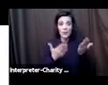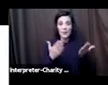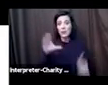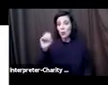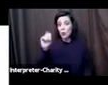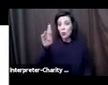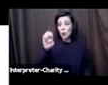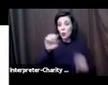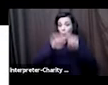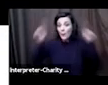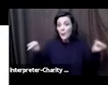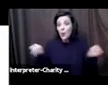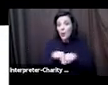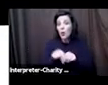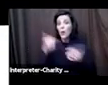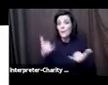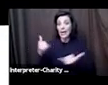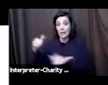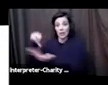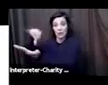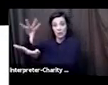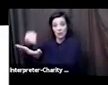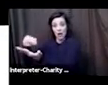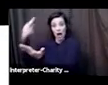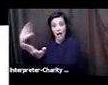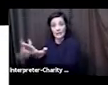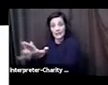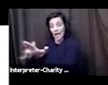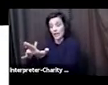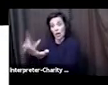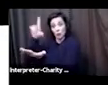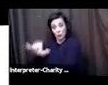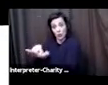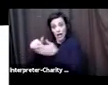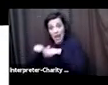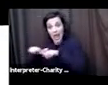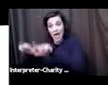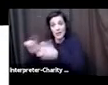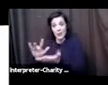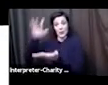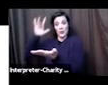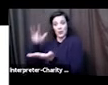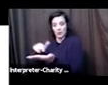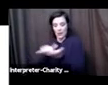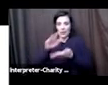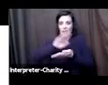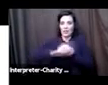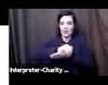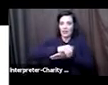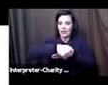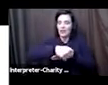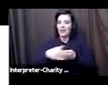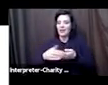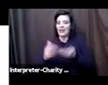it's even screenshots of their high-tech device printed and laminated. Maybe we've attached it to a boogie board or some sort